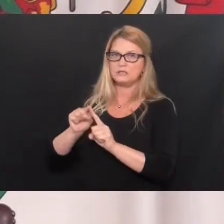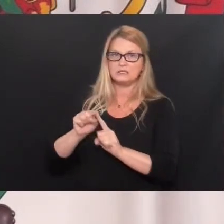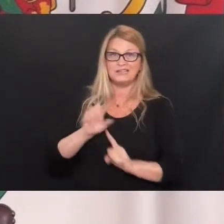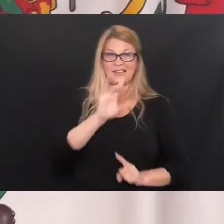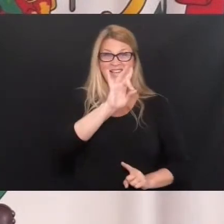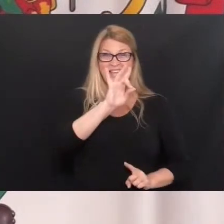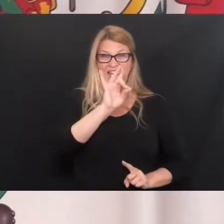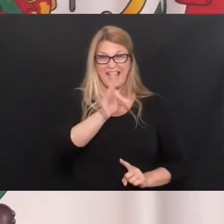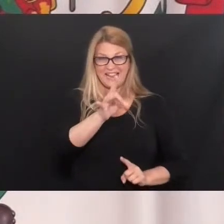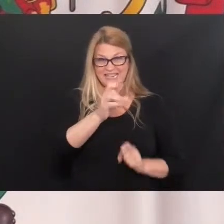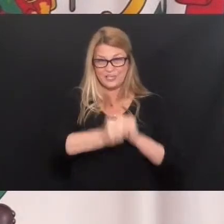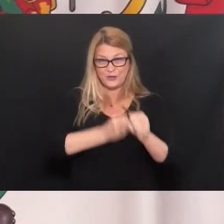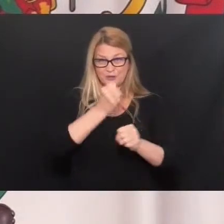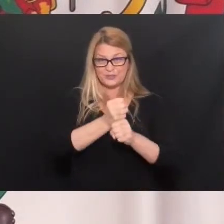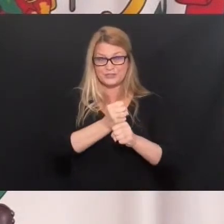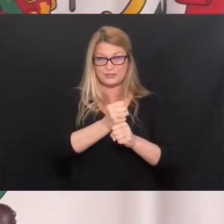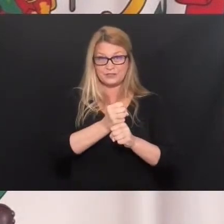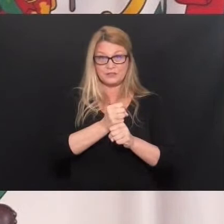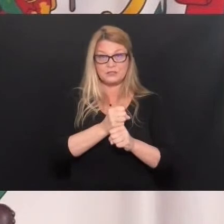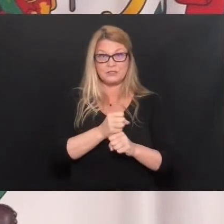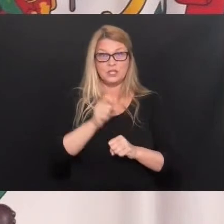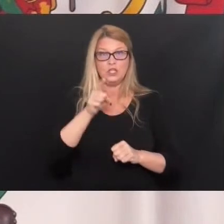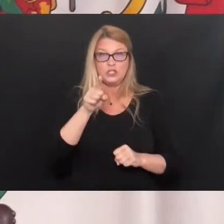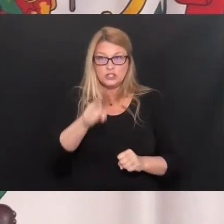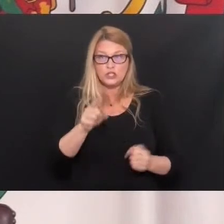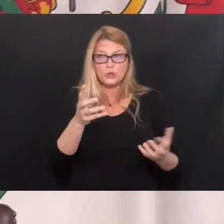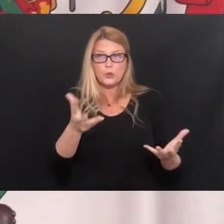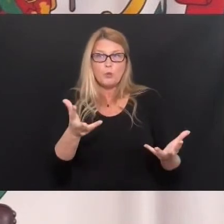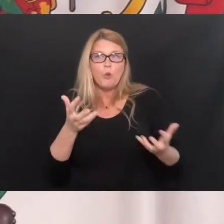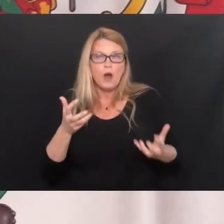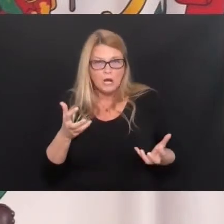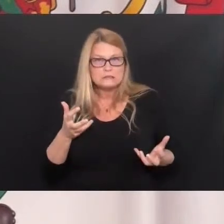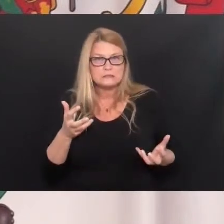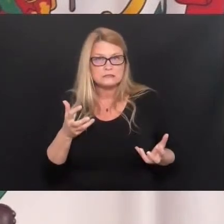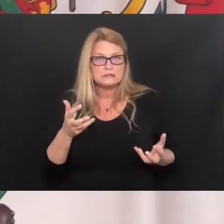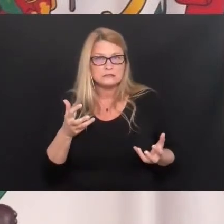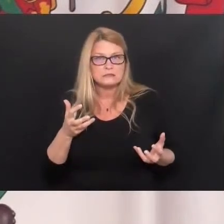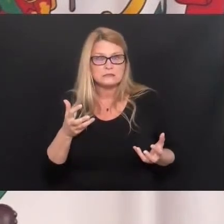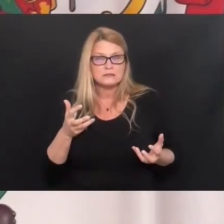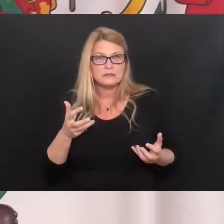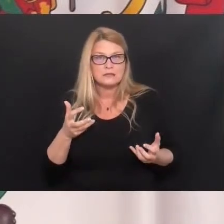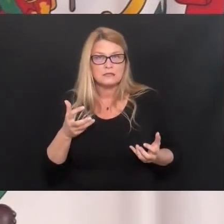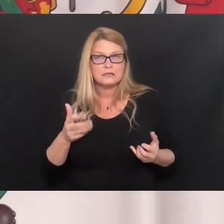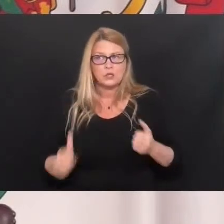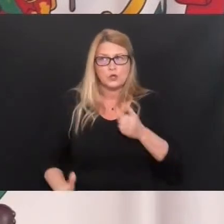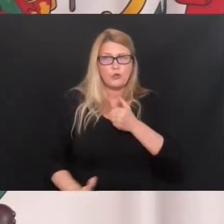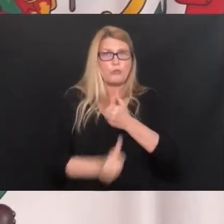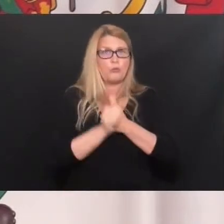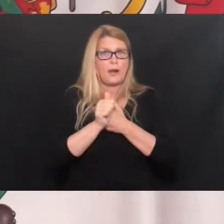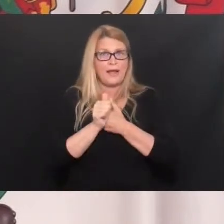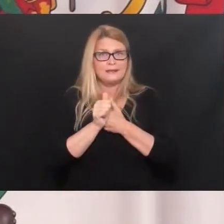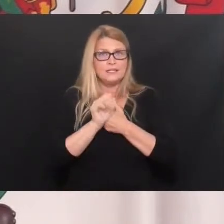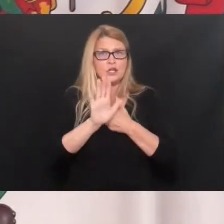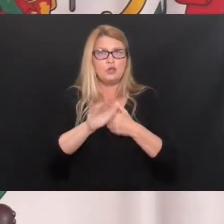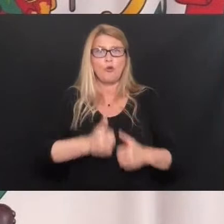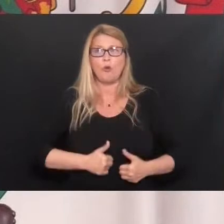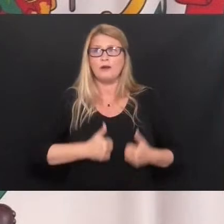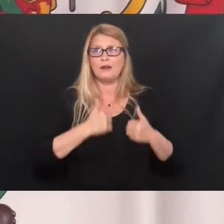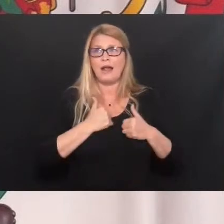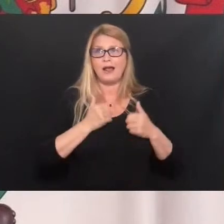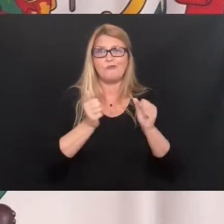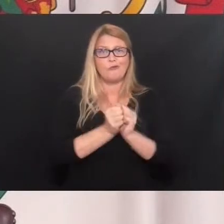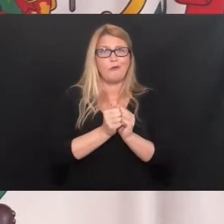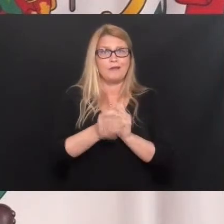years, would you want really to threaten that with the possibility of getting this